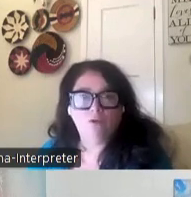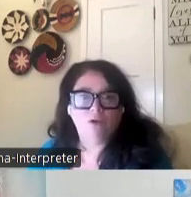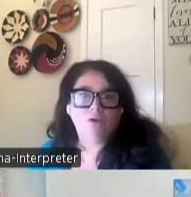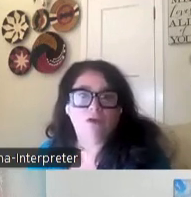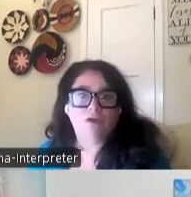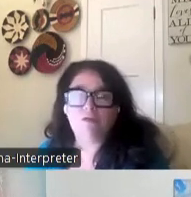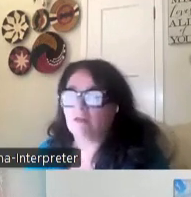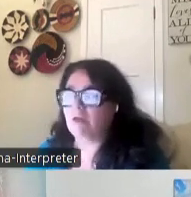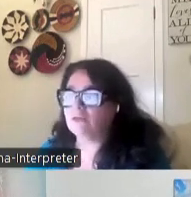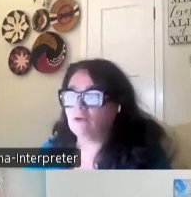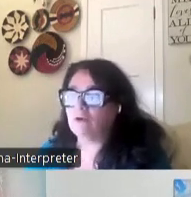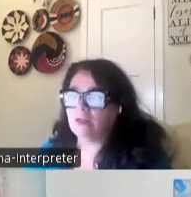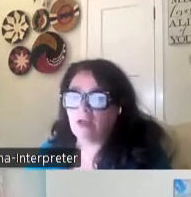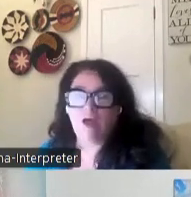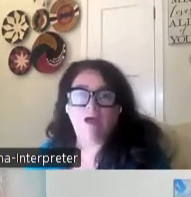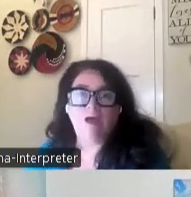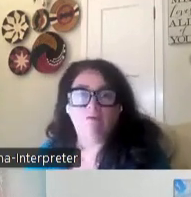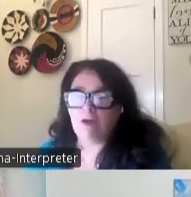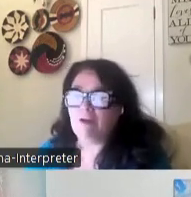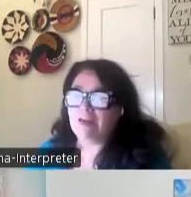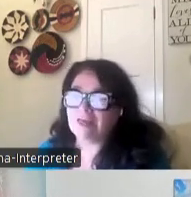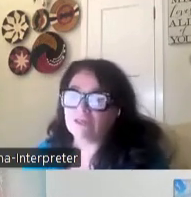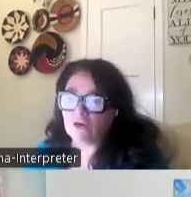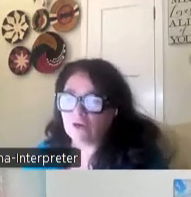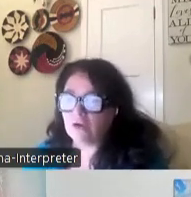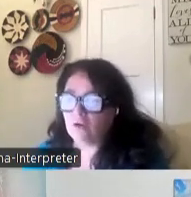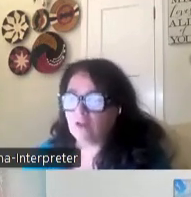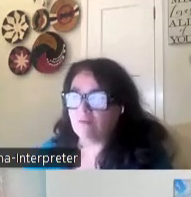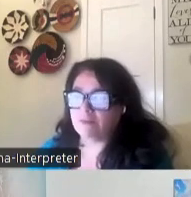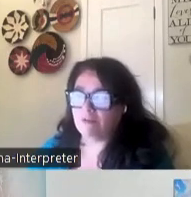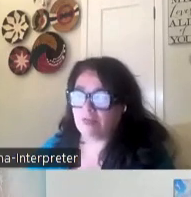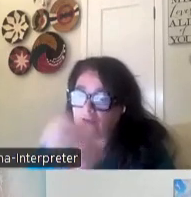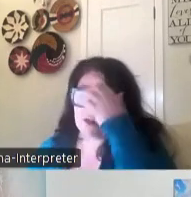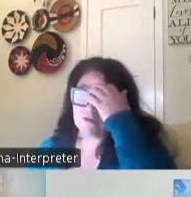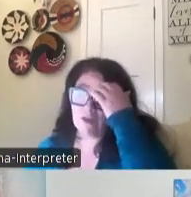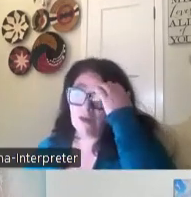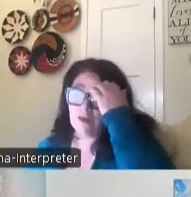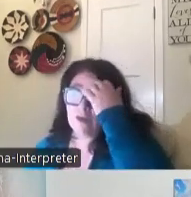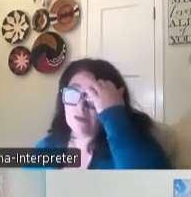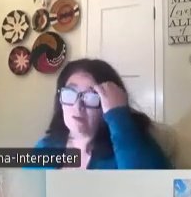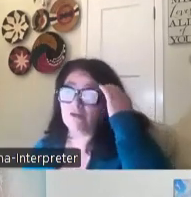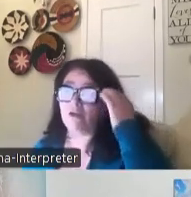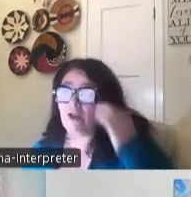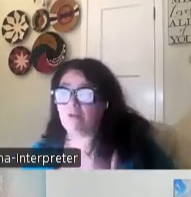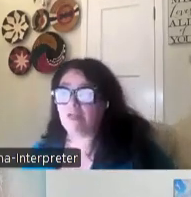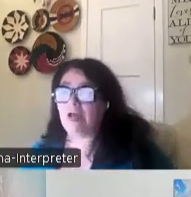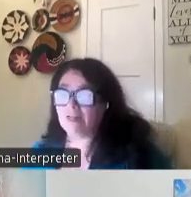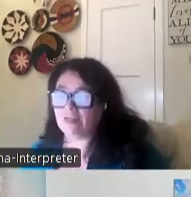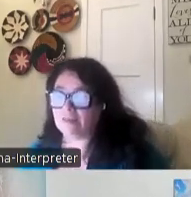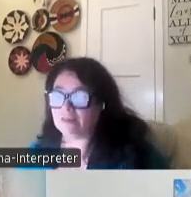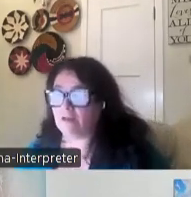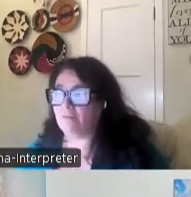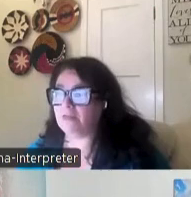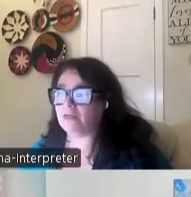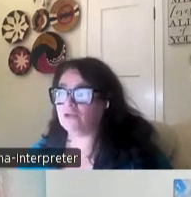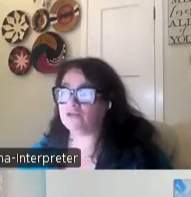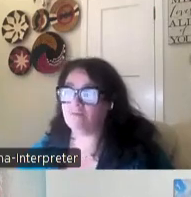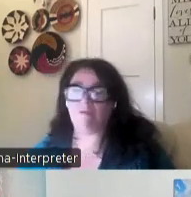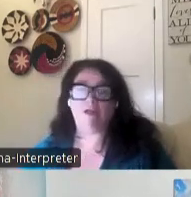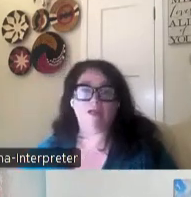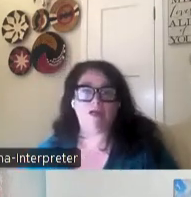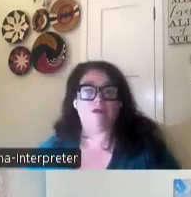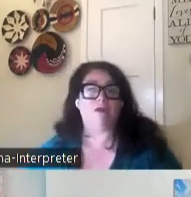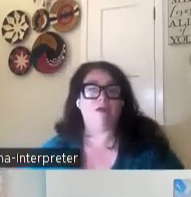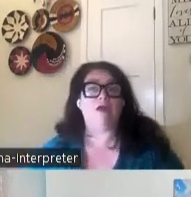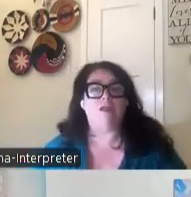variation in precipitation. In fact, uniquely so in a North American context, or at least in a continental United States context,